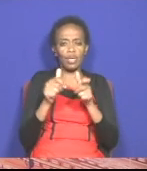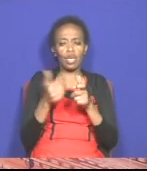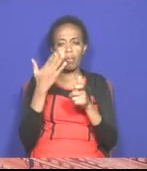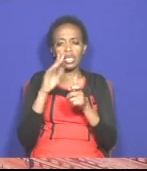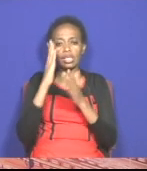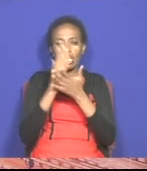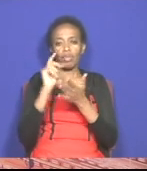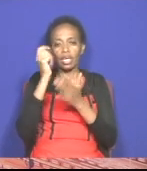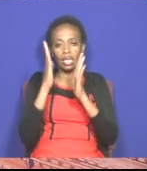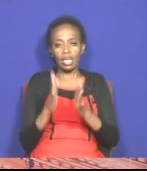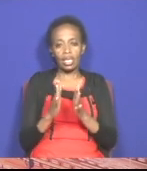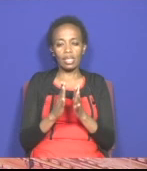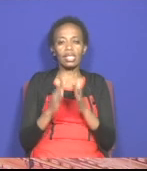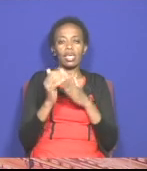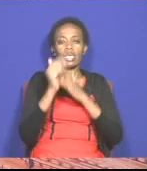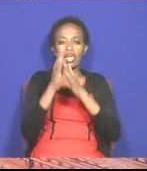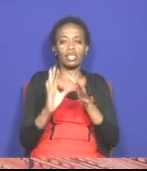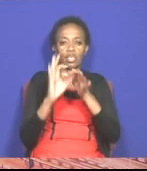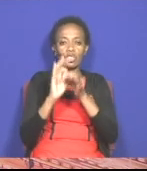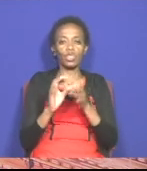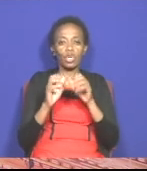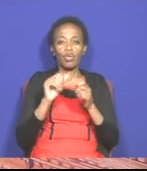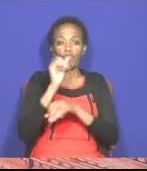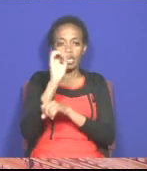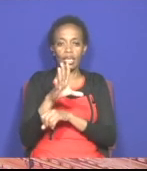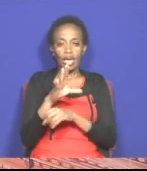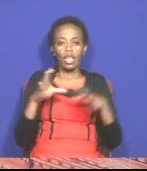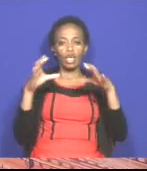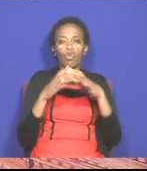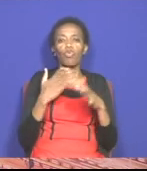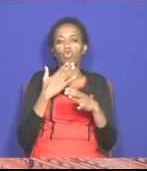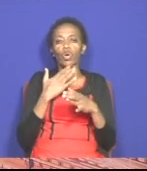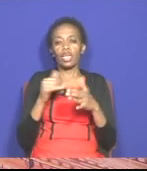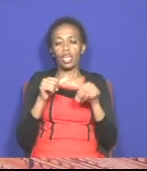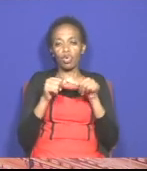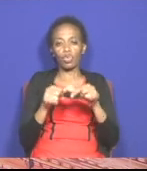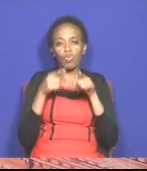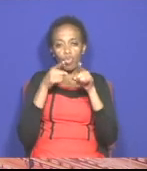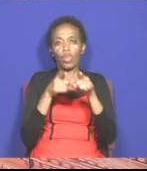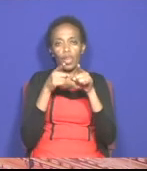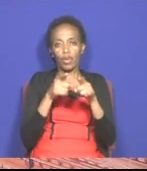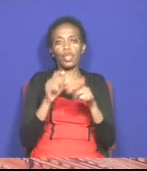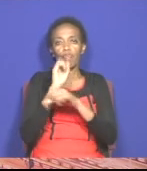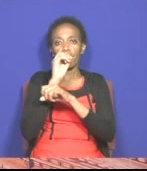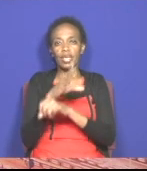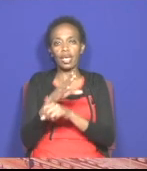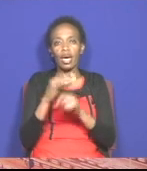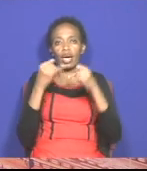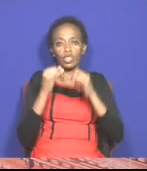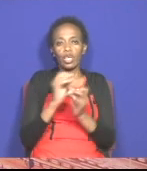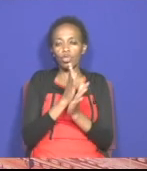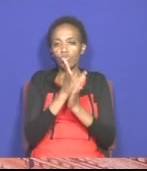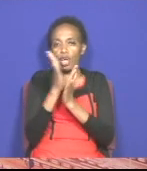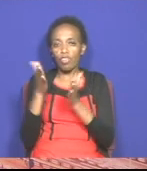of Kenya Kwanza leaders. In a joint press statement, the coalition noted that the consistent attacks on the media are attempts to divert